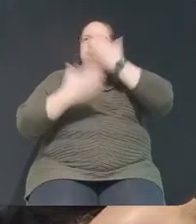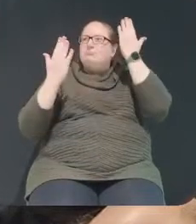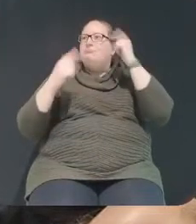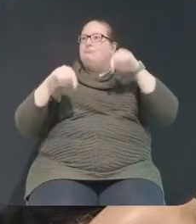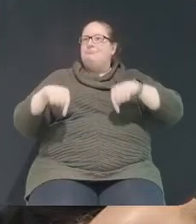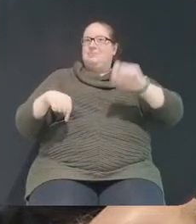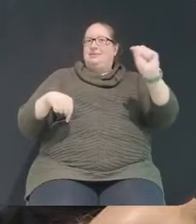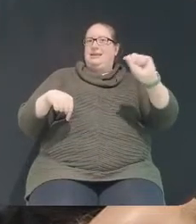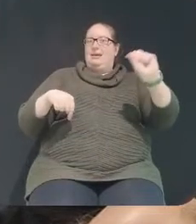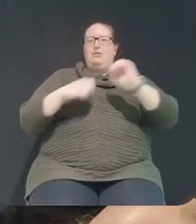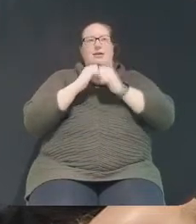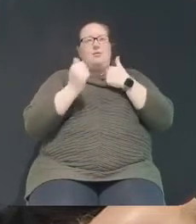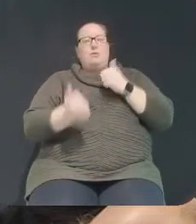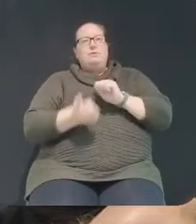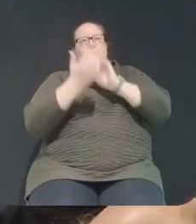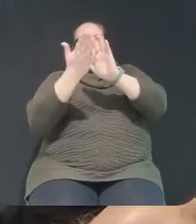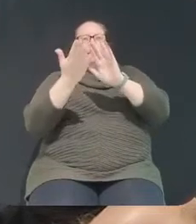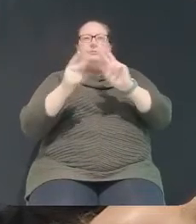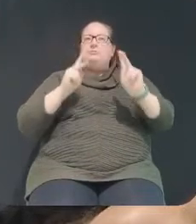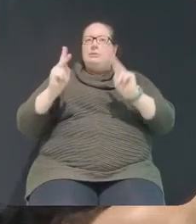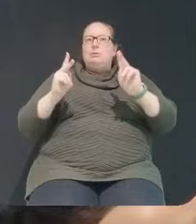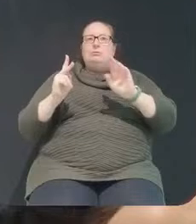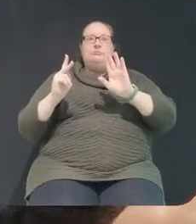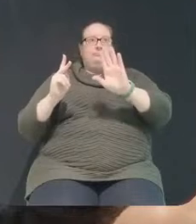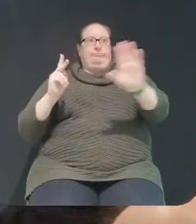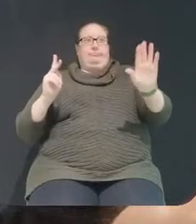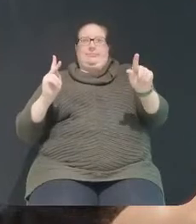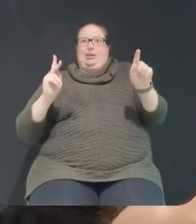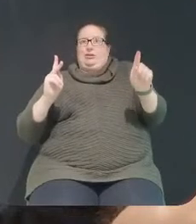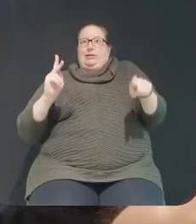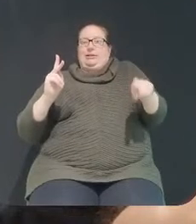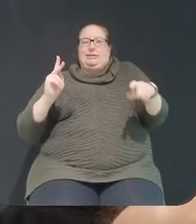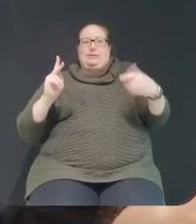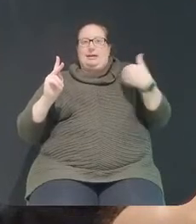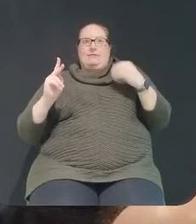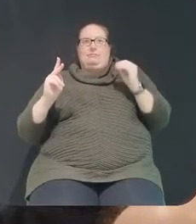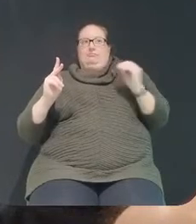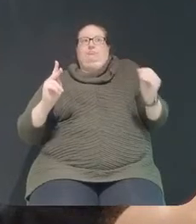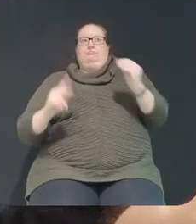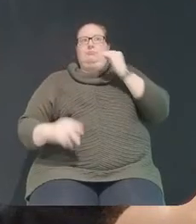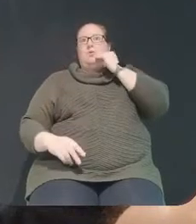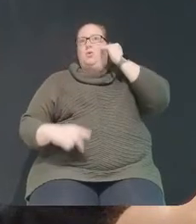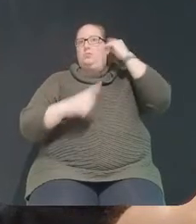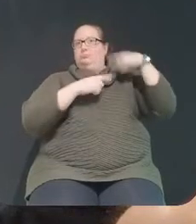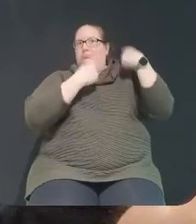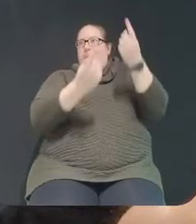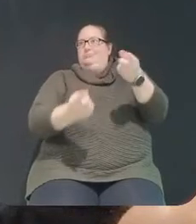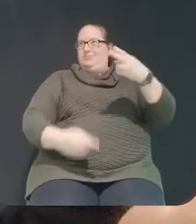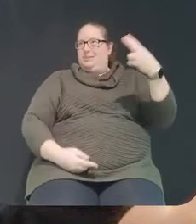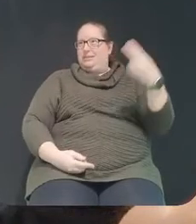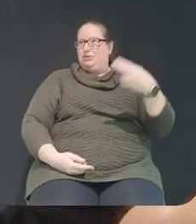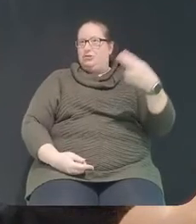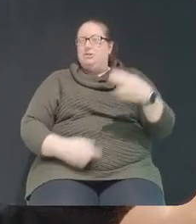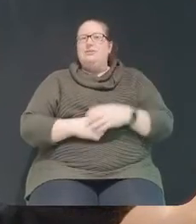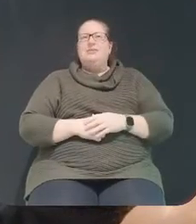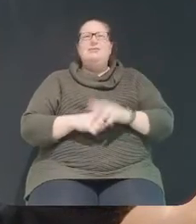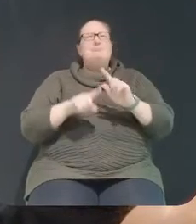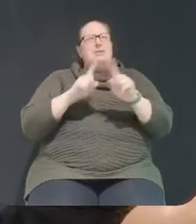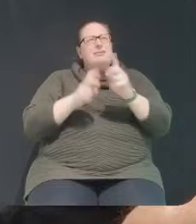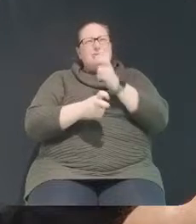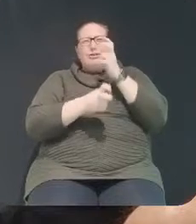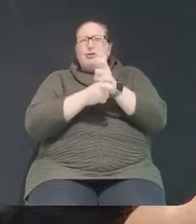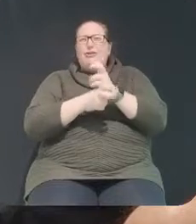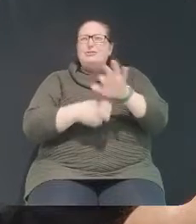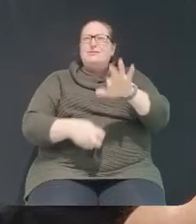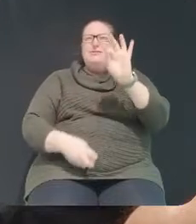we've addressed the needs of people who are without homes in the city over history. But it was really hard to find